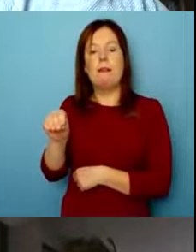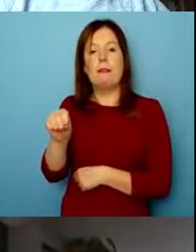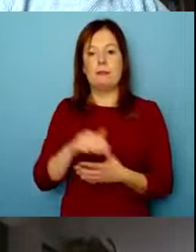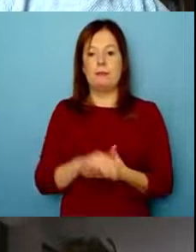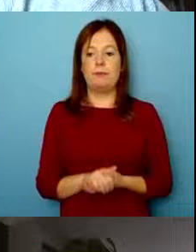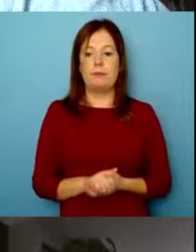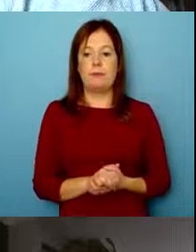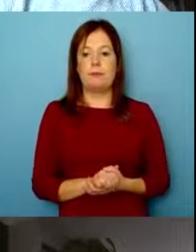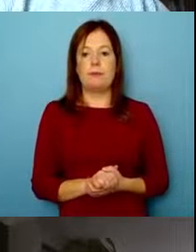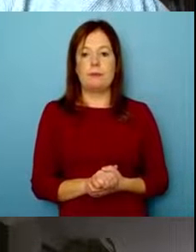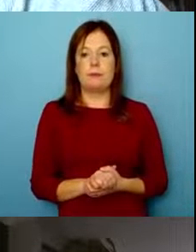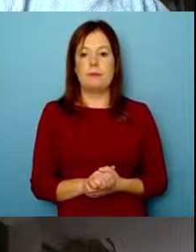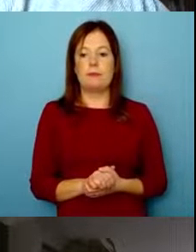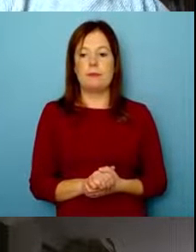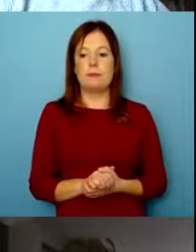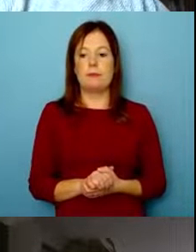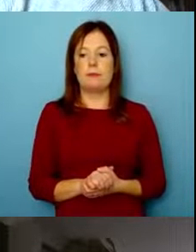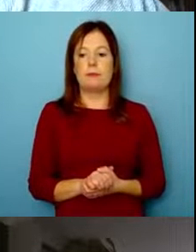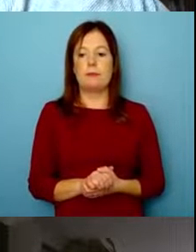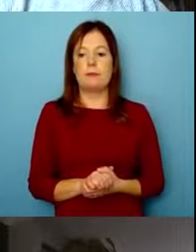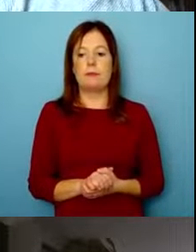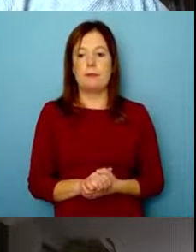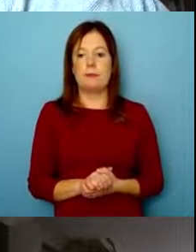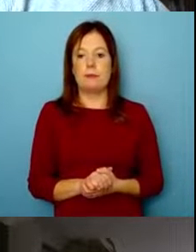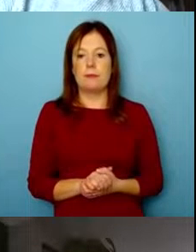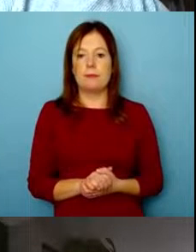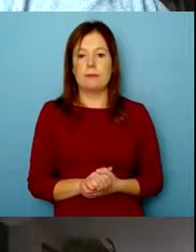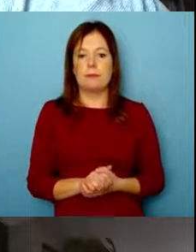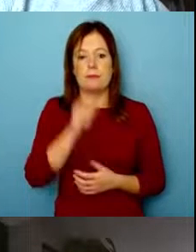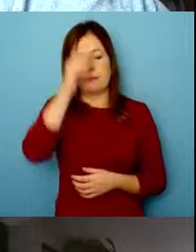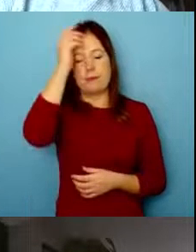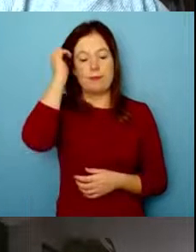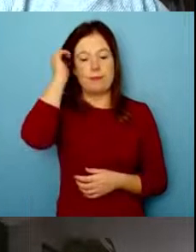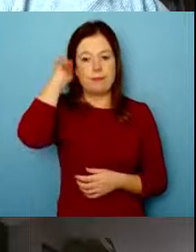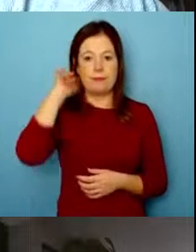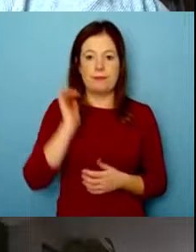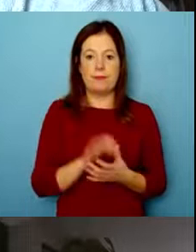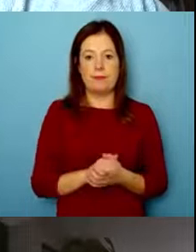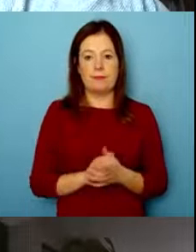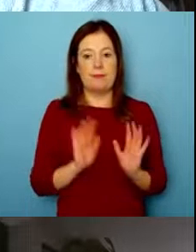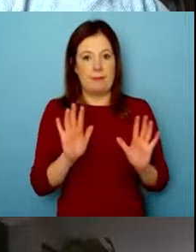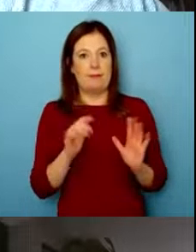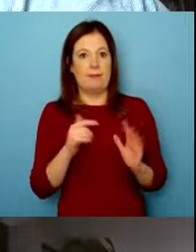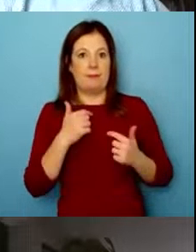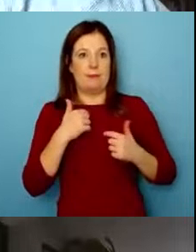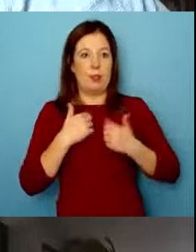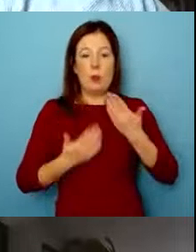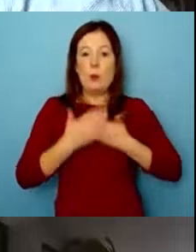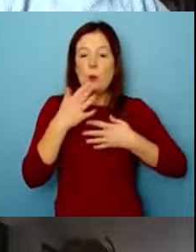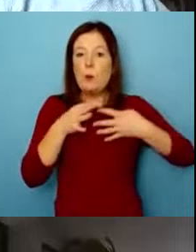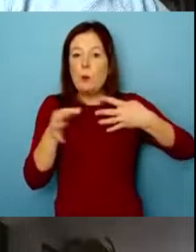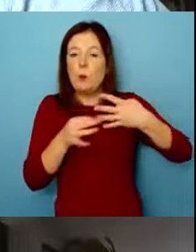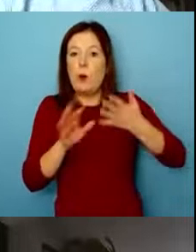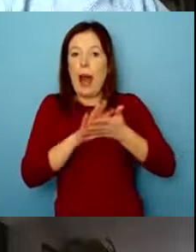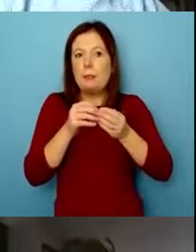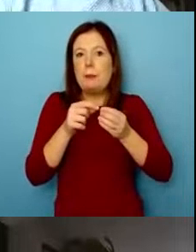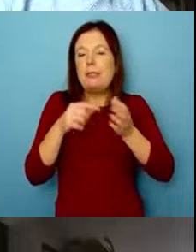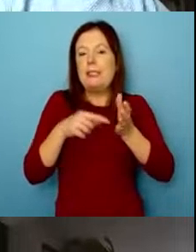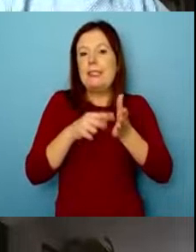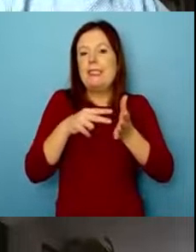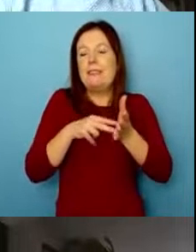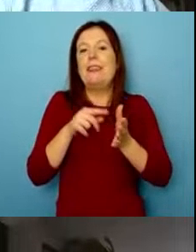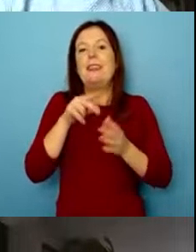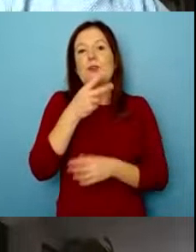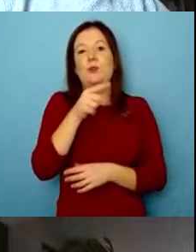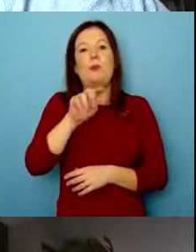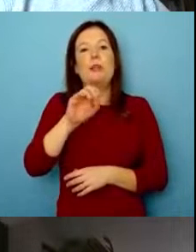application. So that wraps up my brief introduction to some of the new features for HBB TV 2.04.